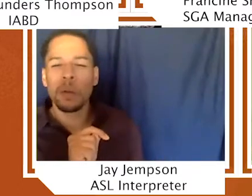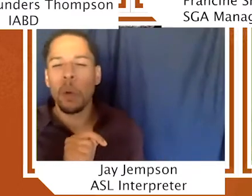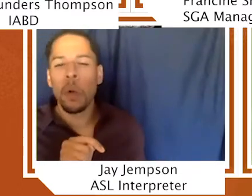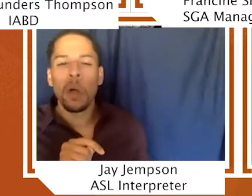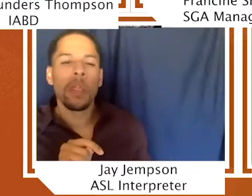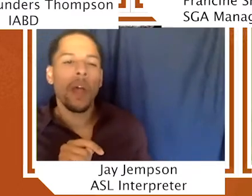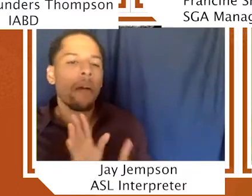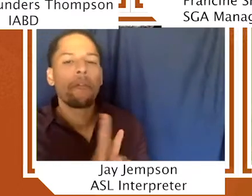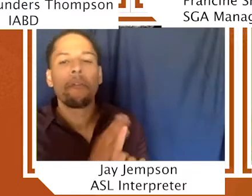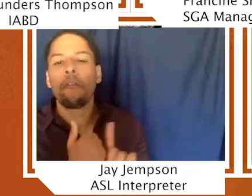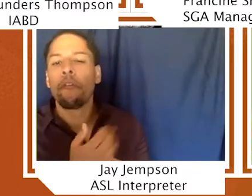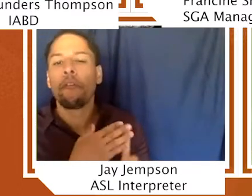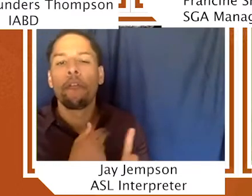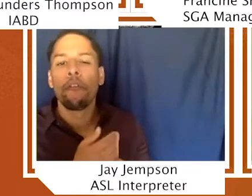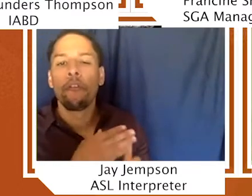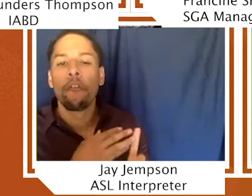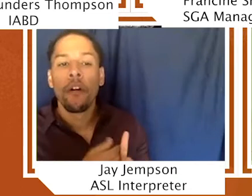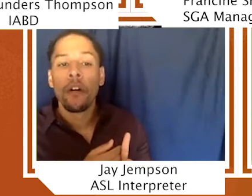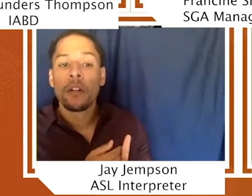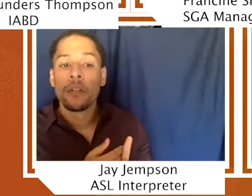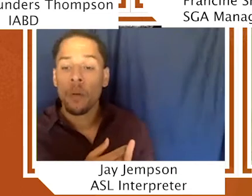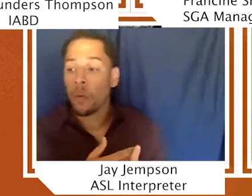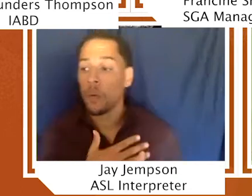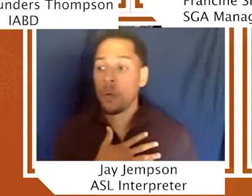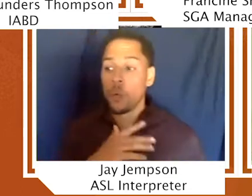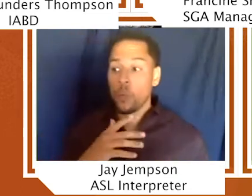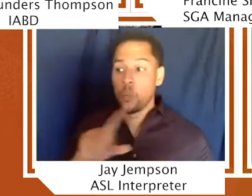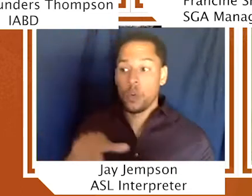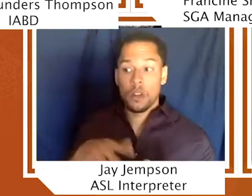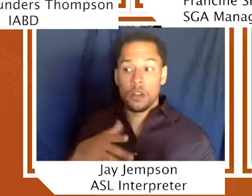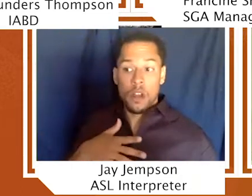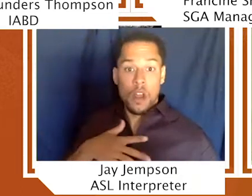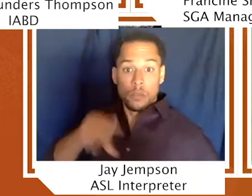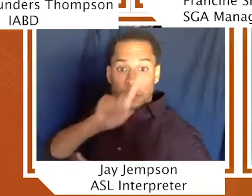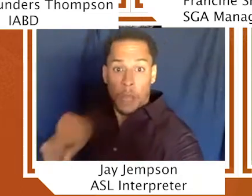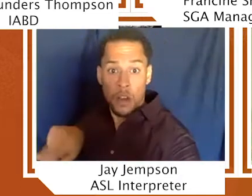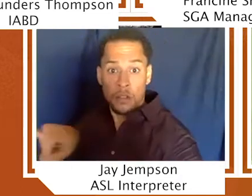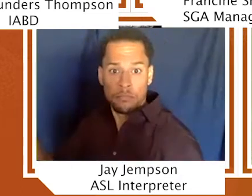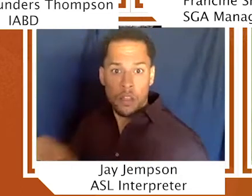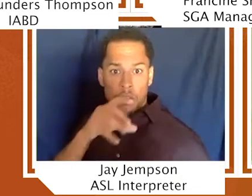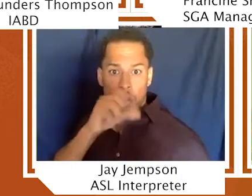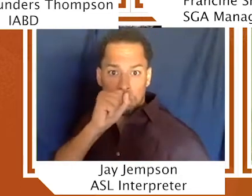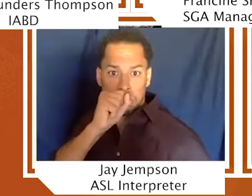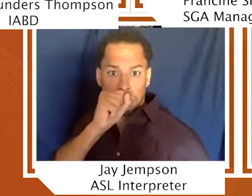story, they didn't respond back. So I said, well, there's that.